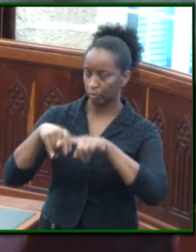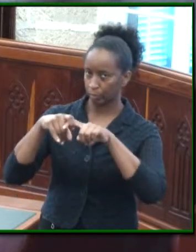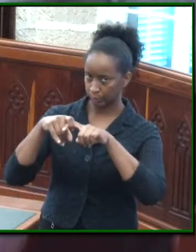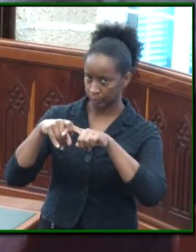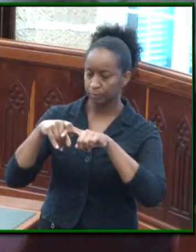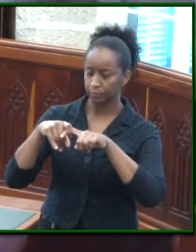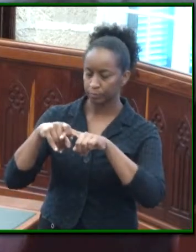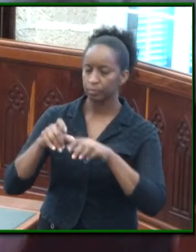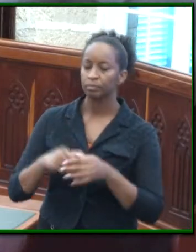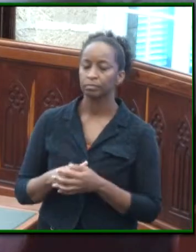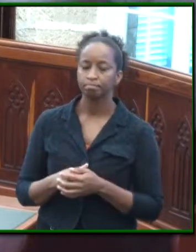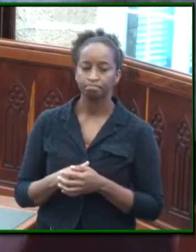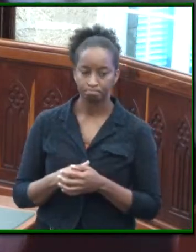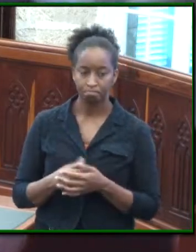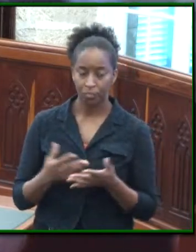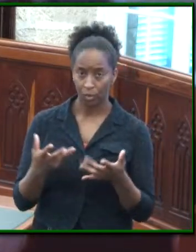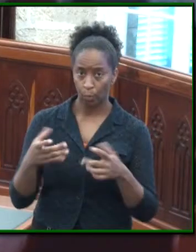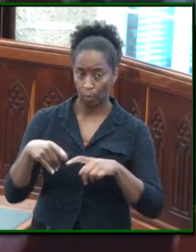until 12:35 p.m.